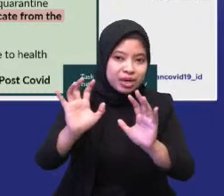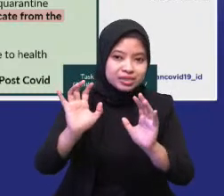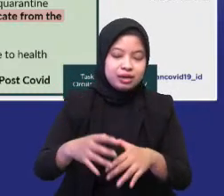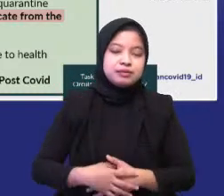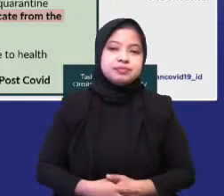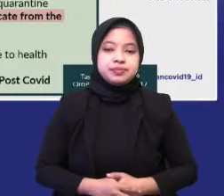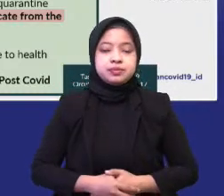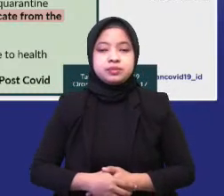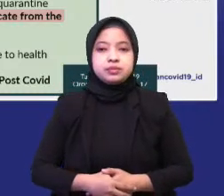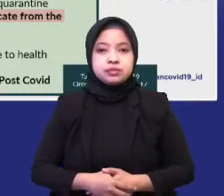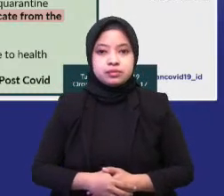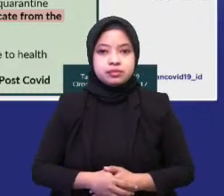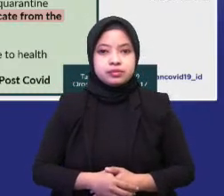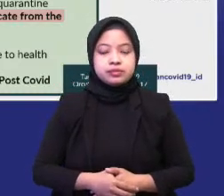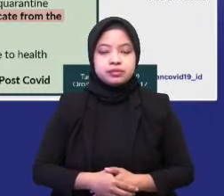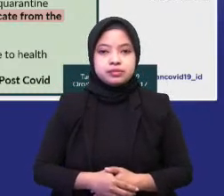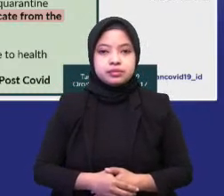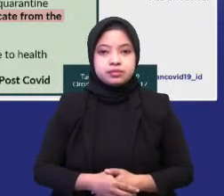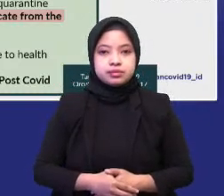transmitting COVID-19.